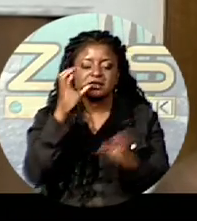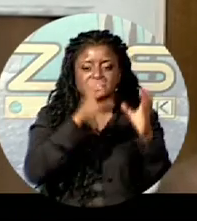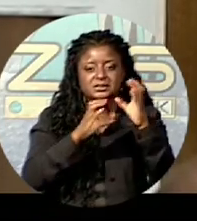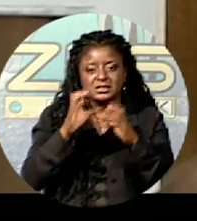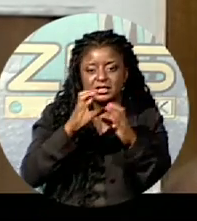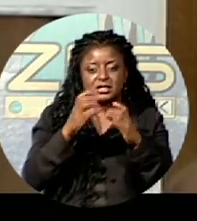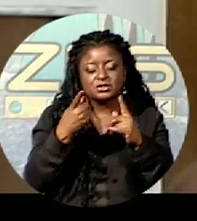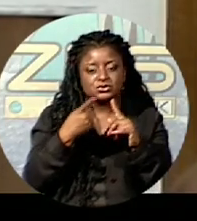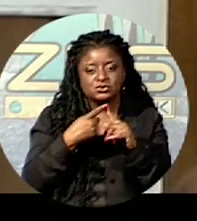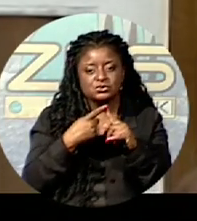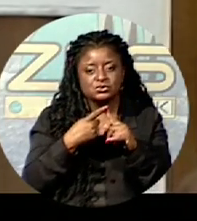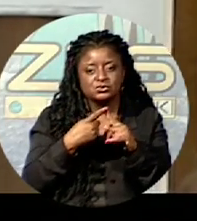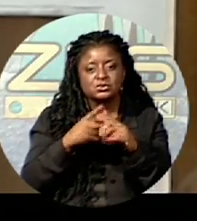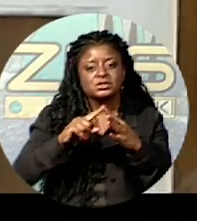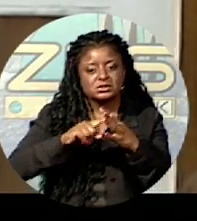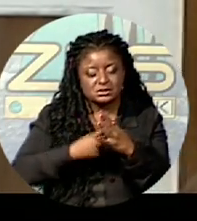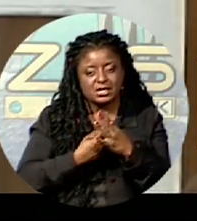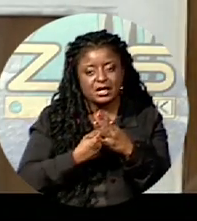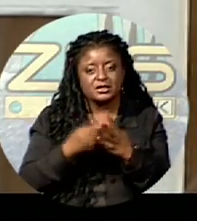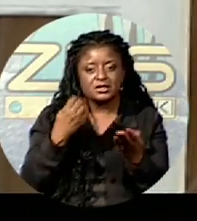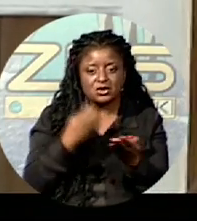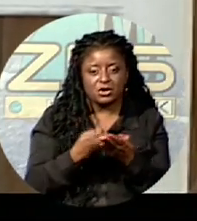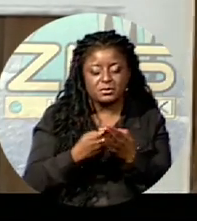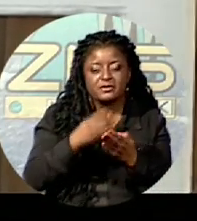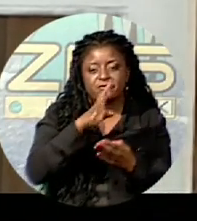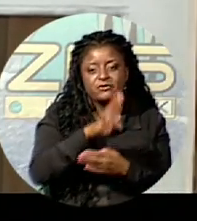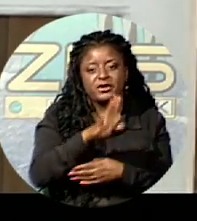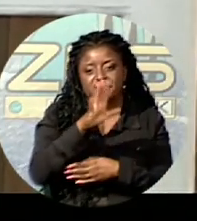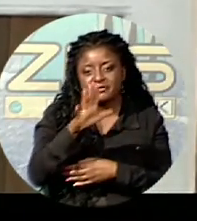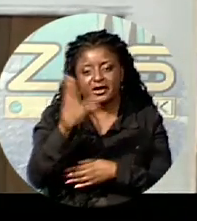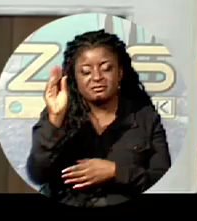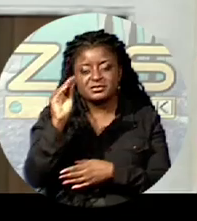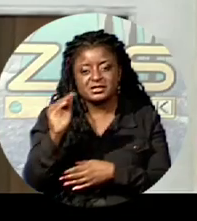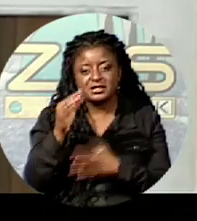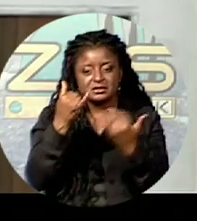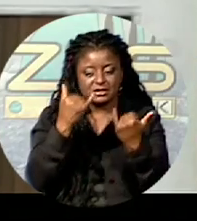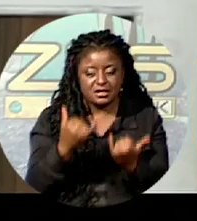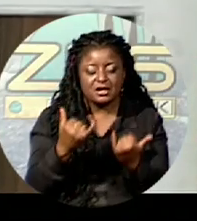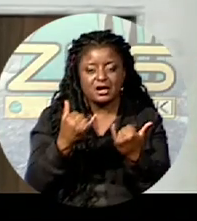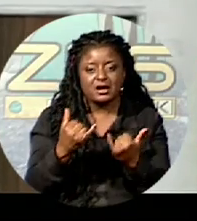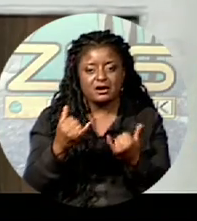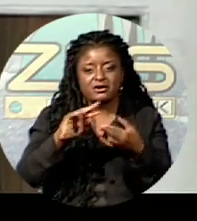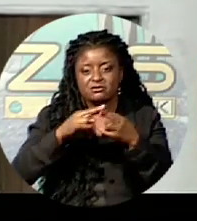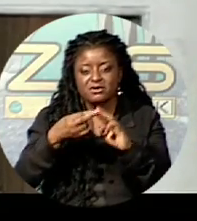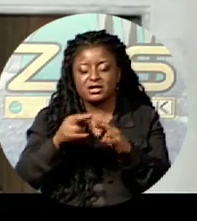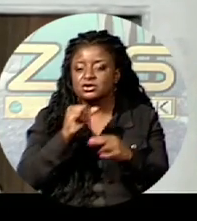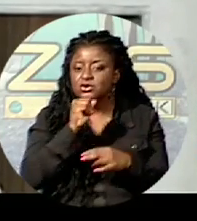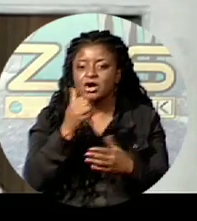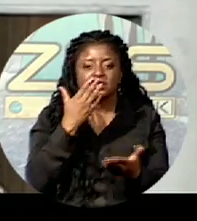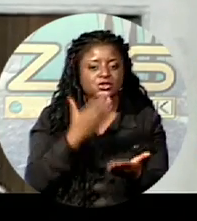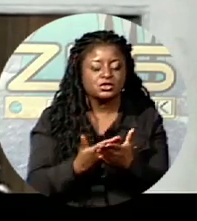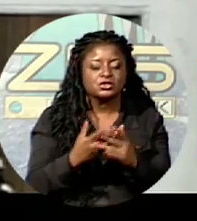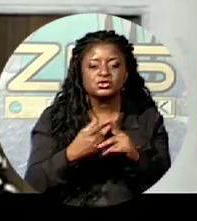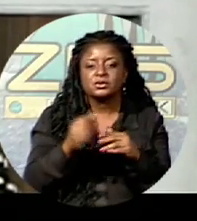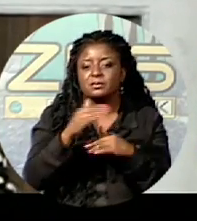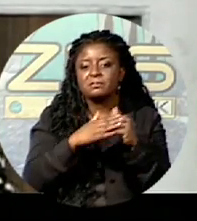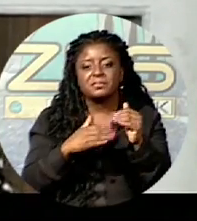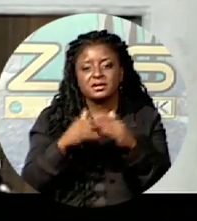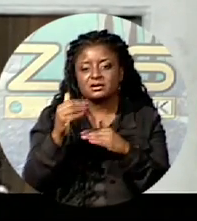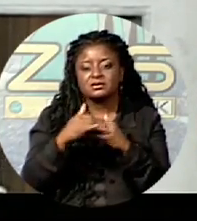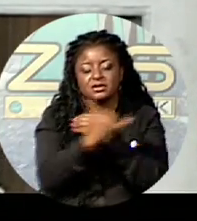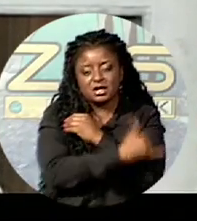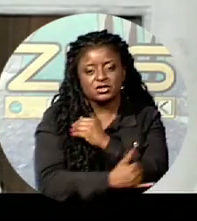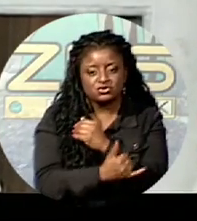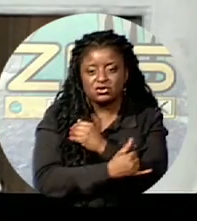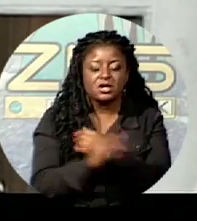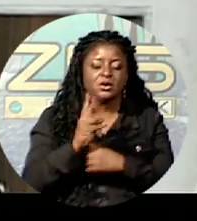growing 4 to 5%. At the present time, this rate is not good to build the country upon. We need to get a rate that's going to be able